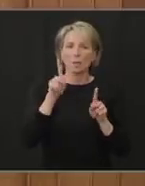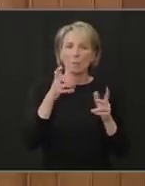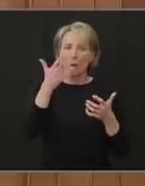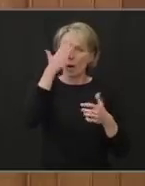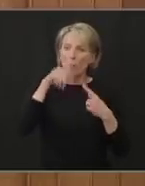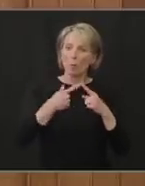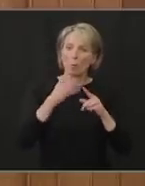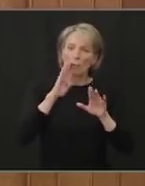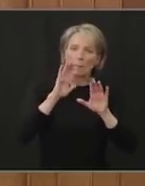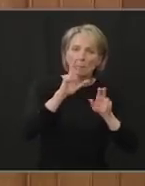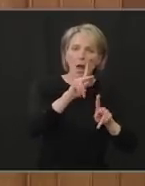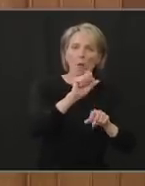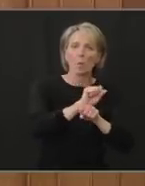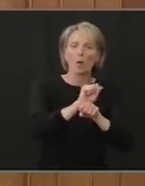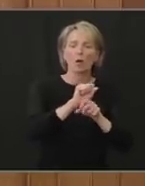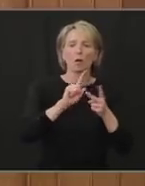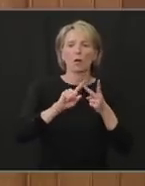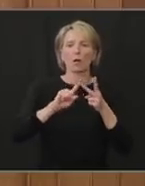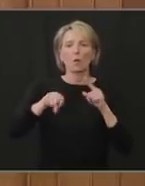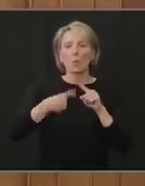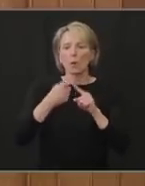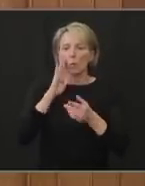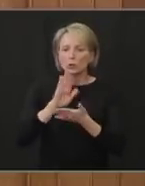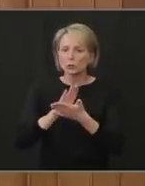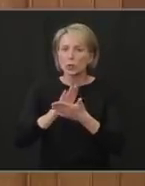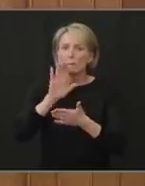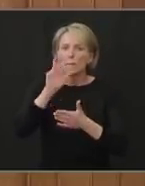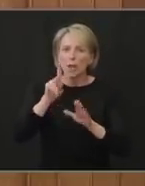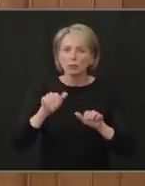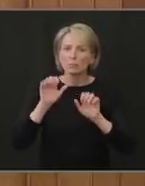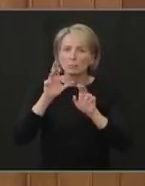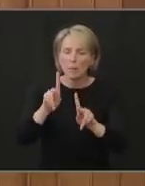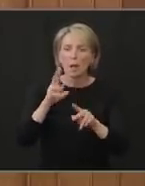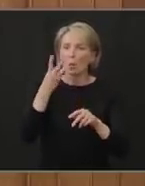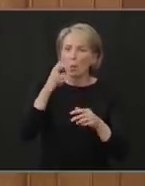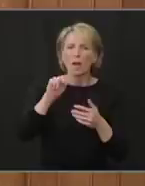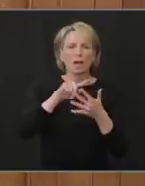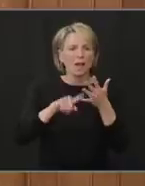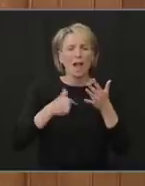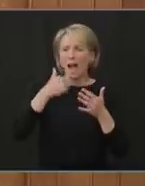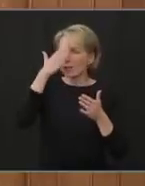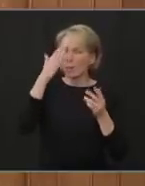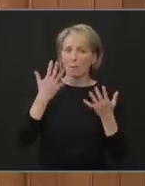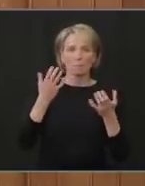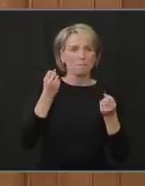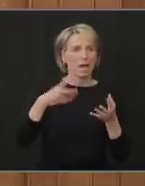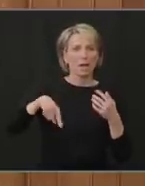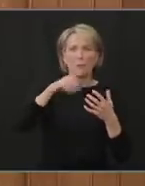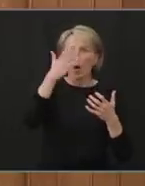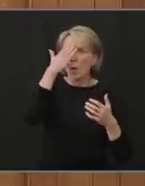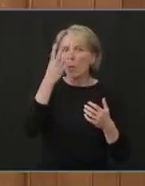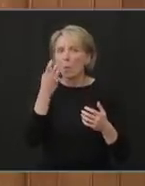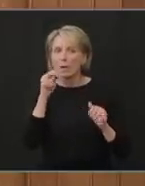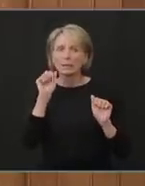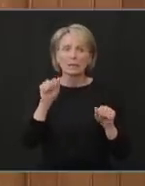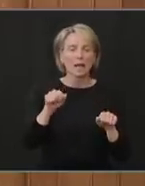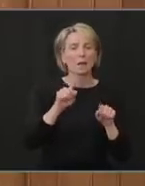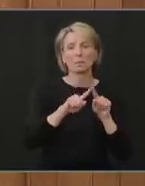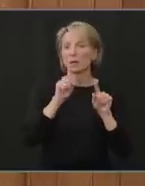their schools can open back up. But our job right now is to keep our head